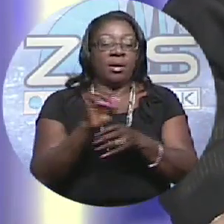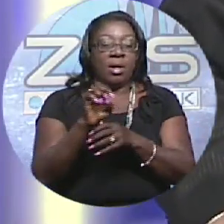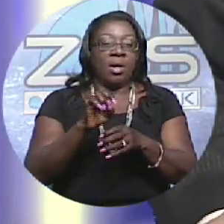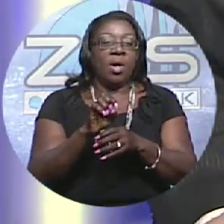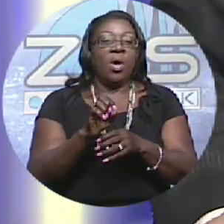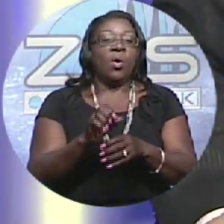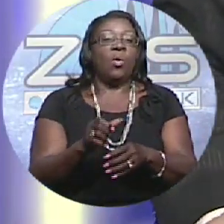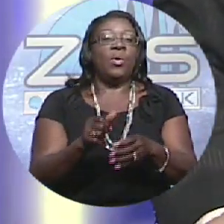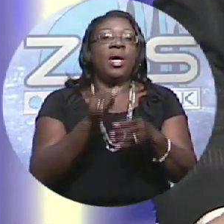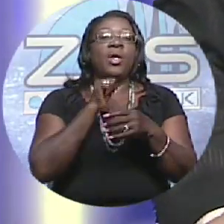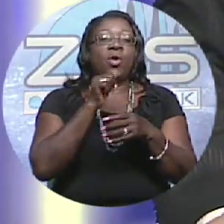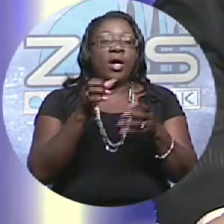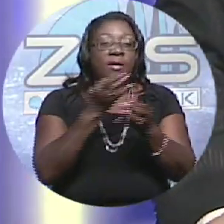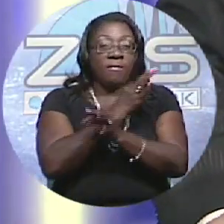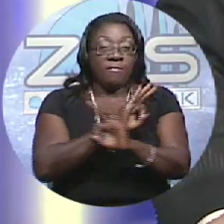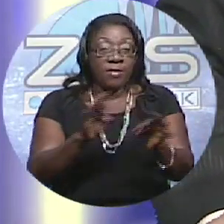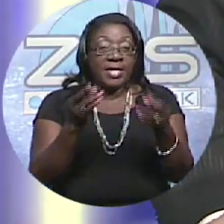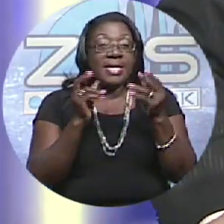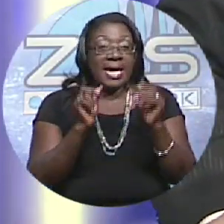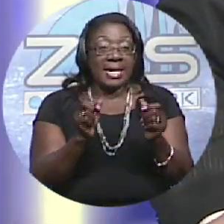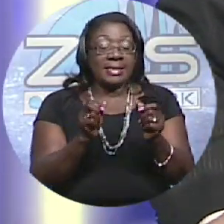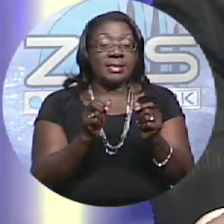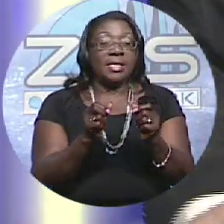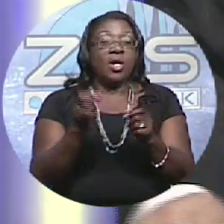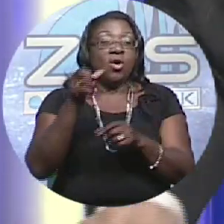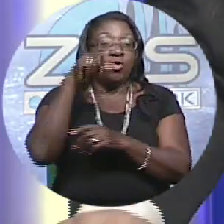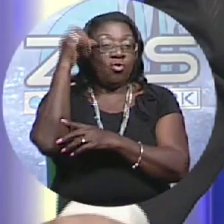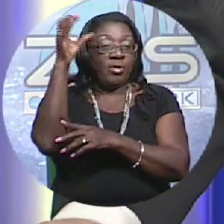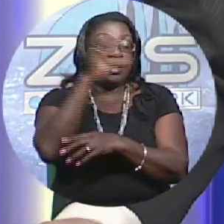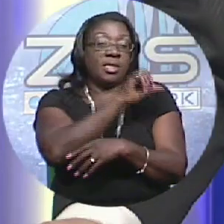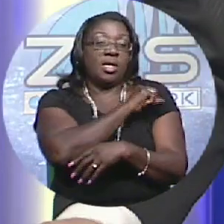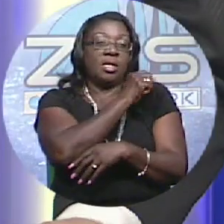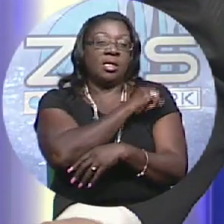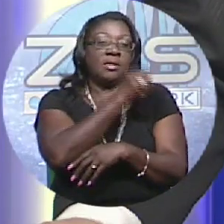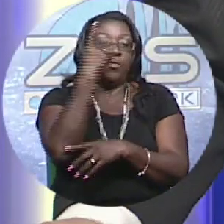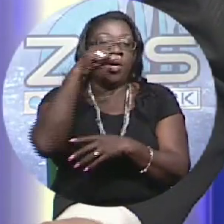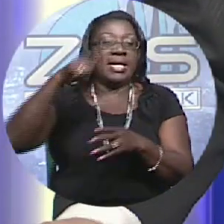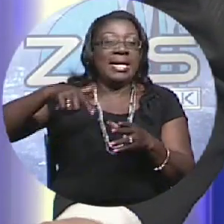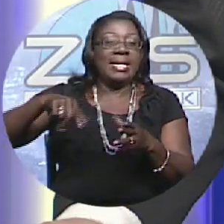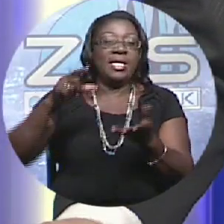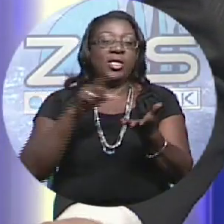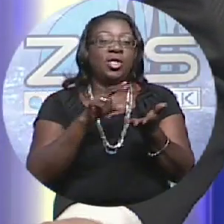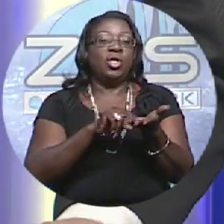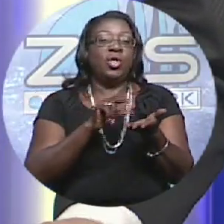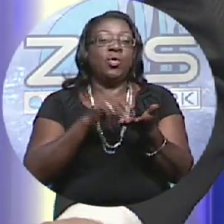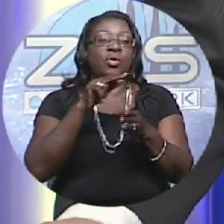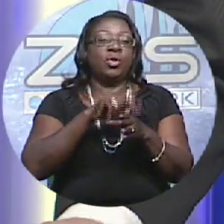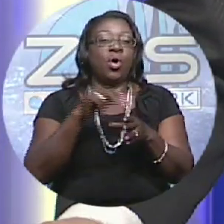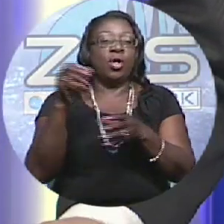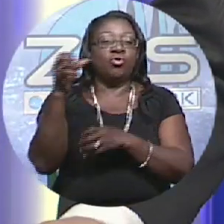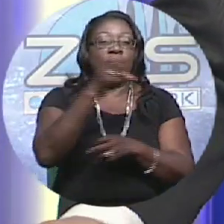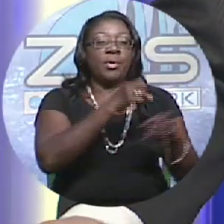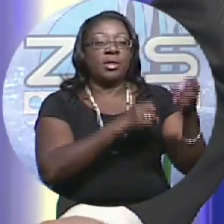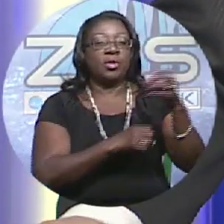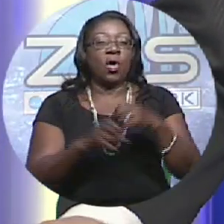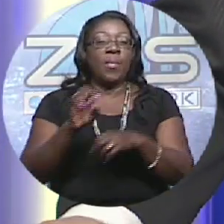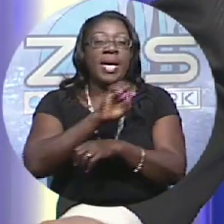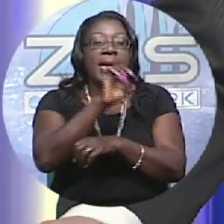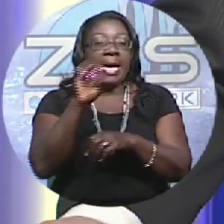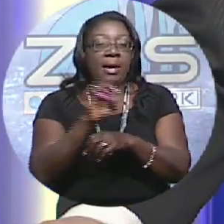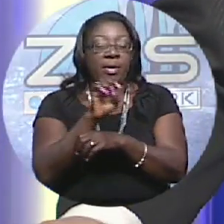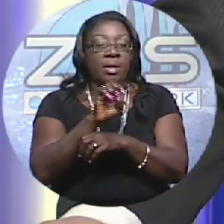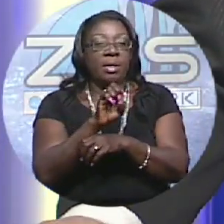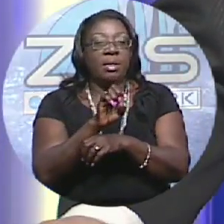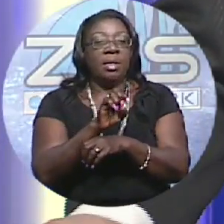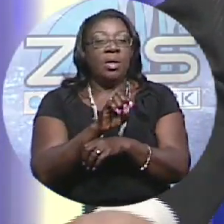as yet. Good evening, everyone. I'm Chris Saunders. For the very latest on the track of Tropical Storm Erika, we head over to the